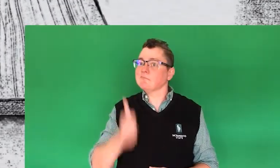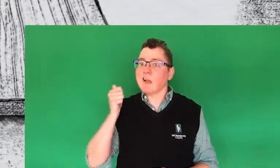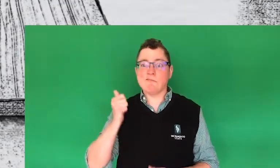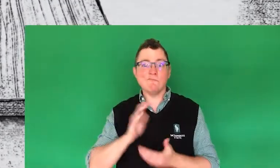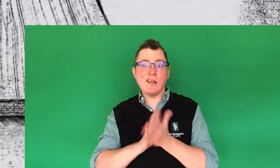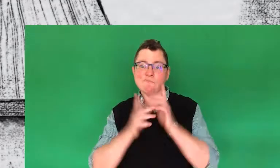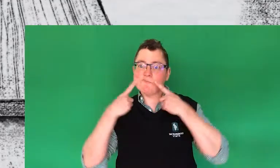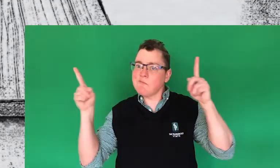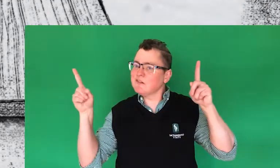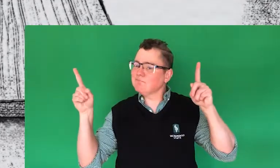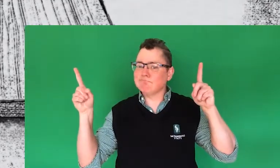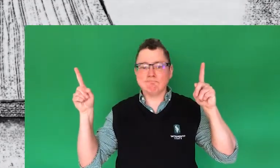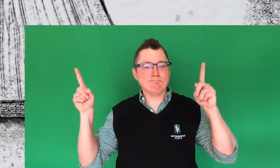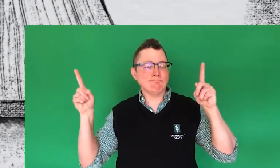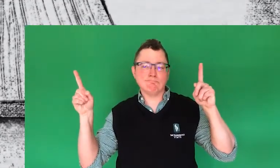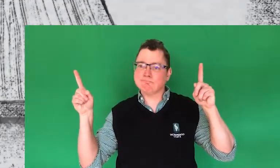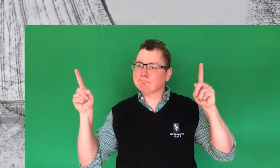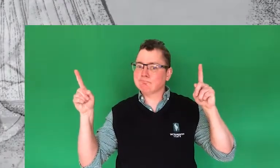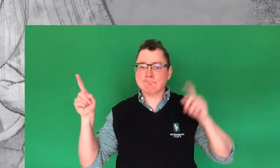He won't become famous.